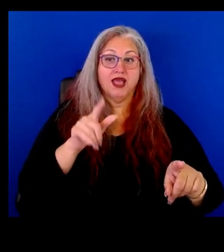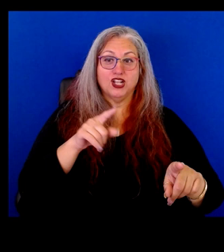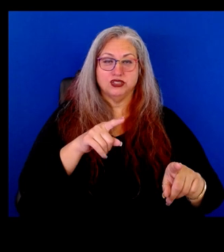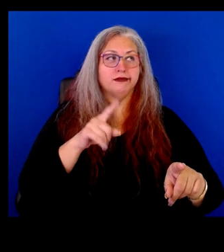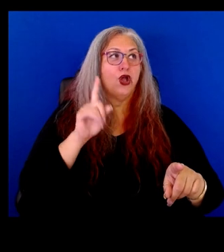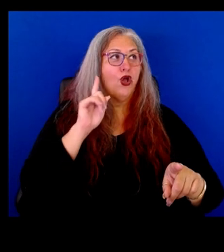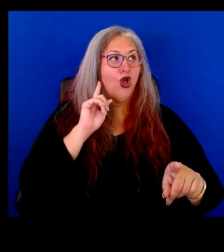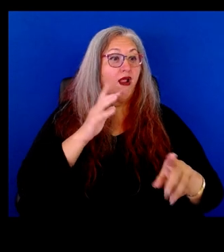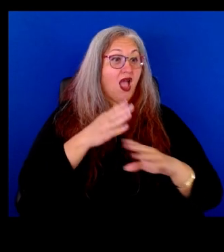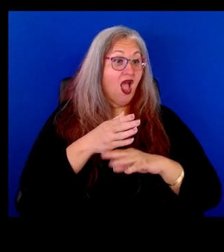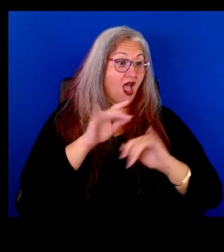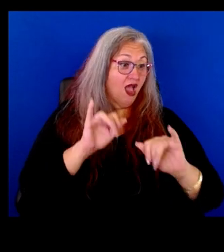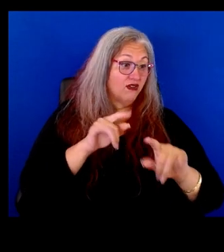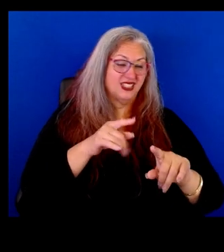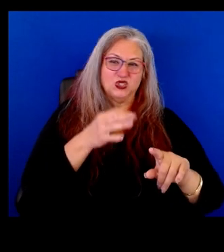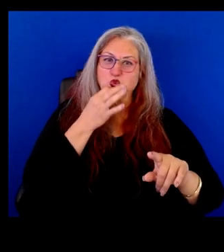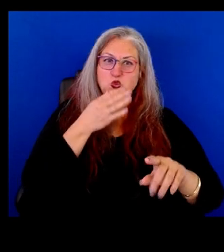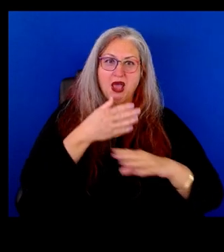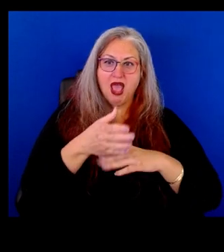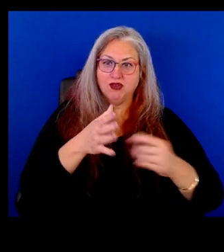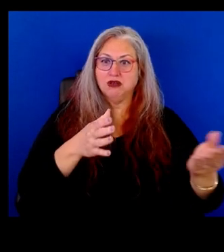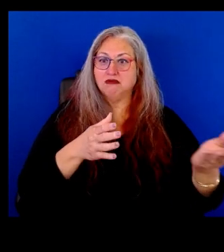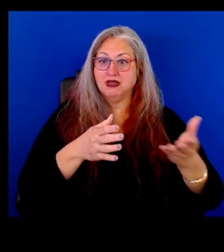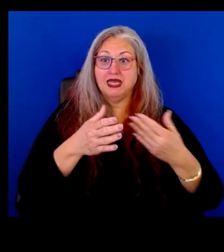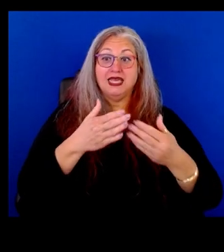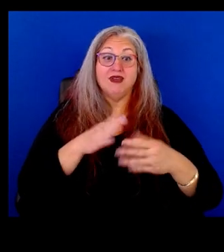she received word after that, shortly after that, that